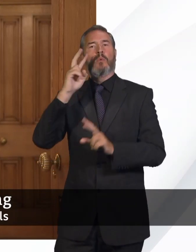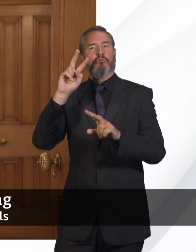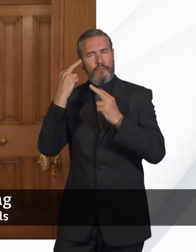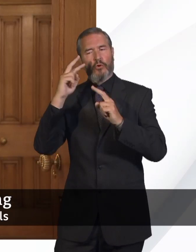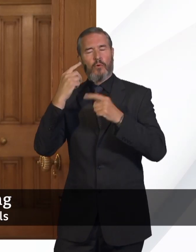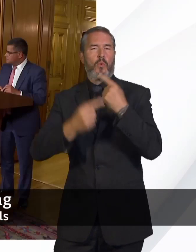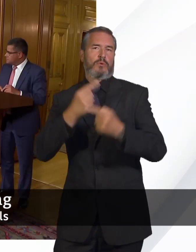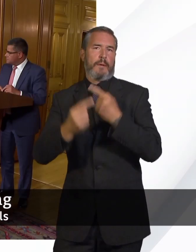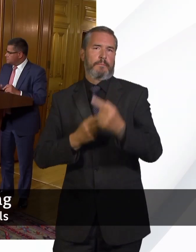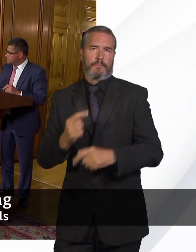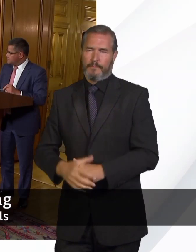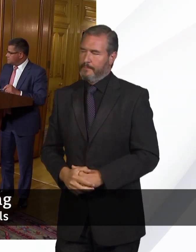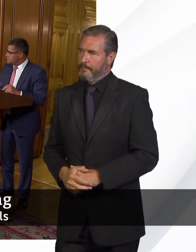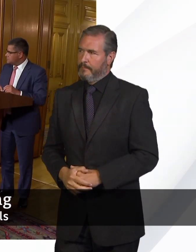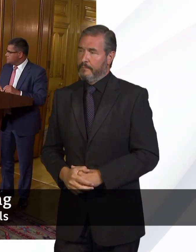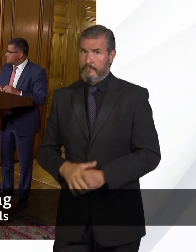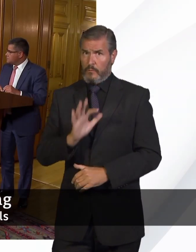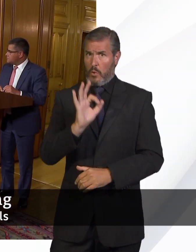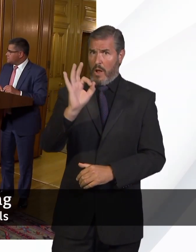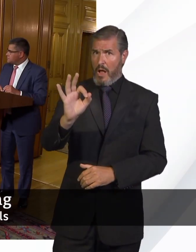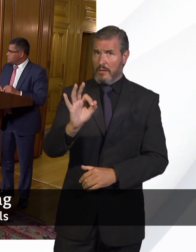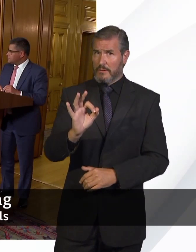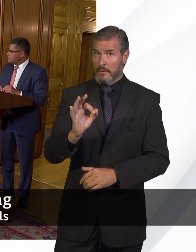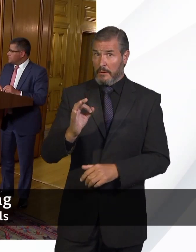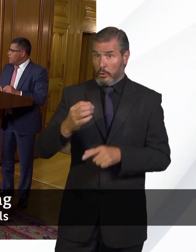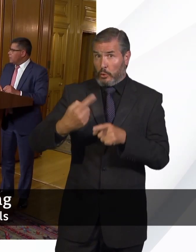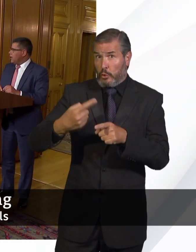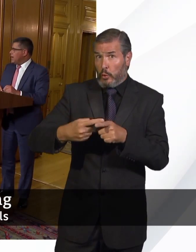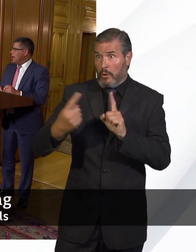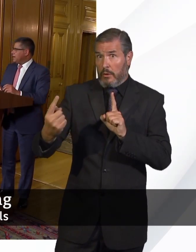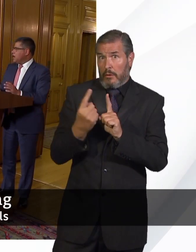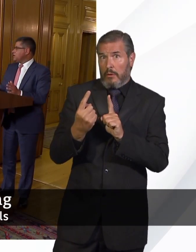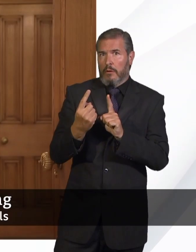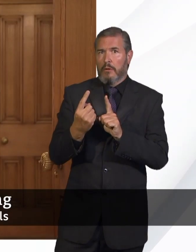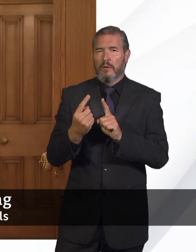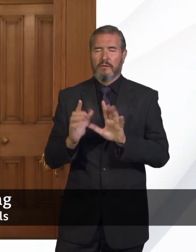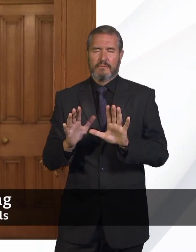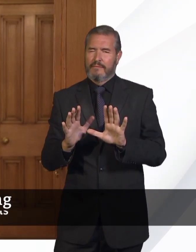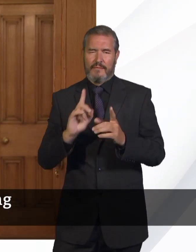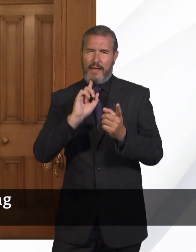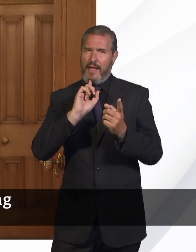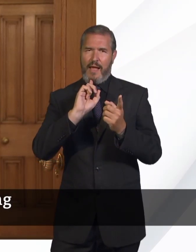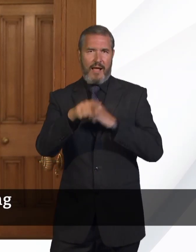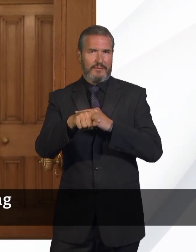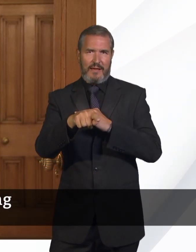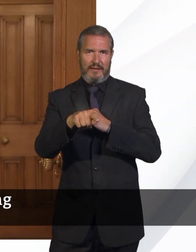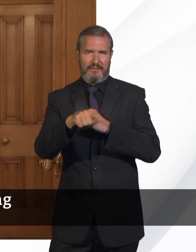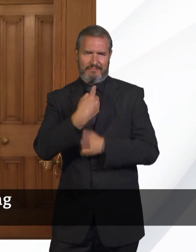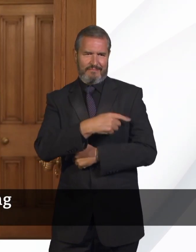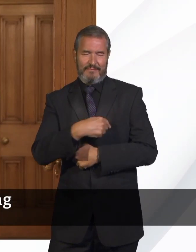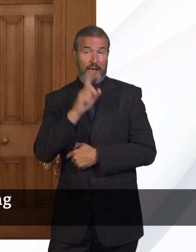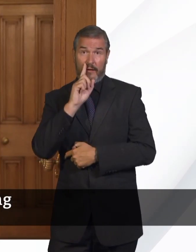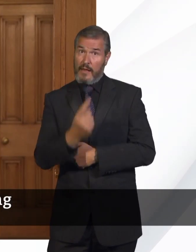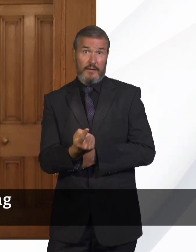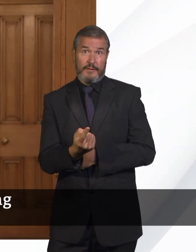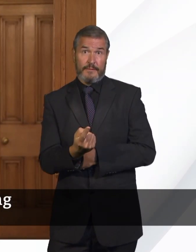review. How soon could that happen, in your opinion? Well, I can't answer that question.